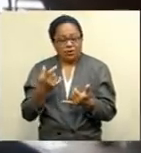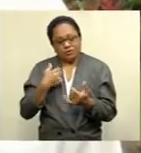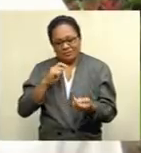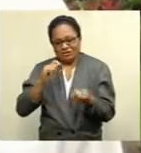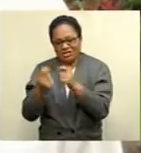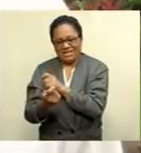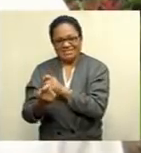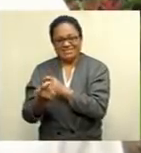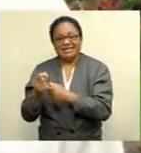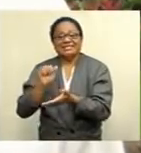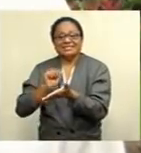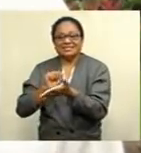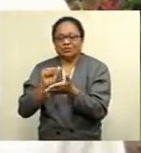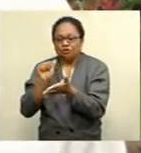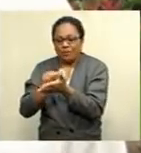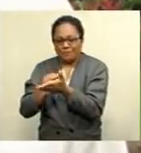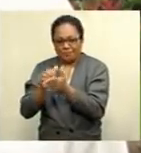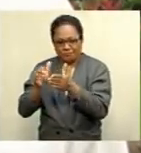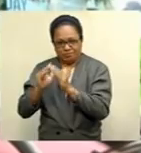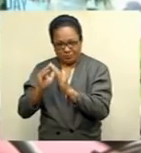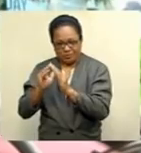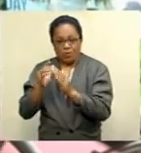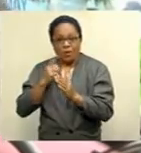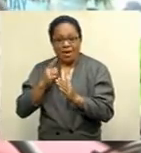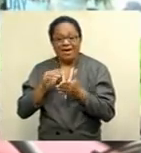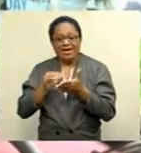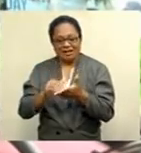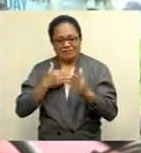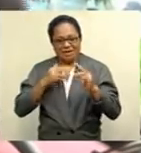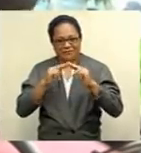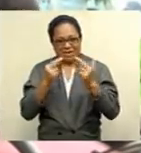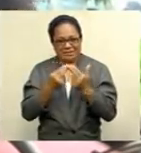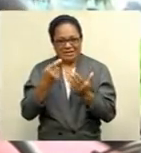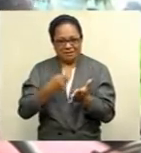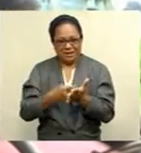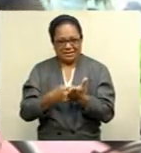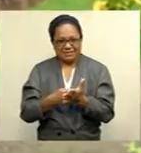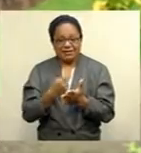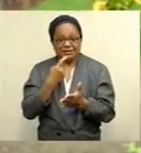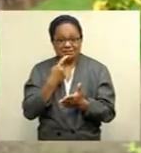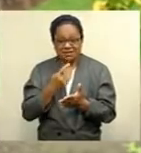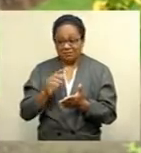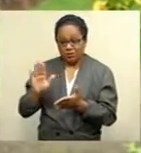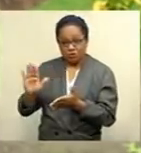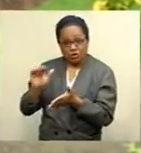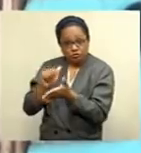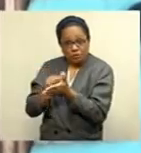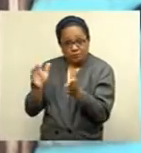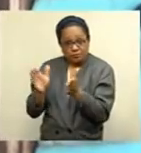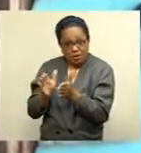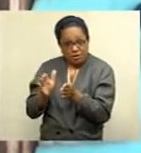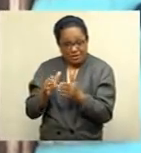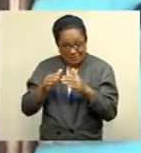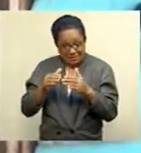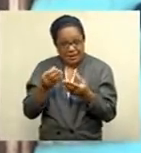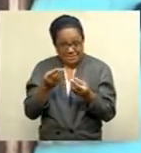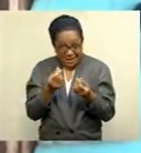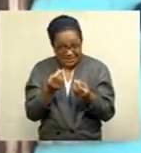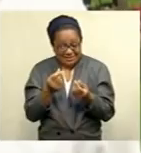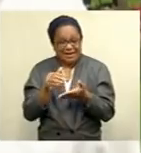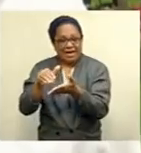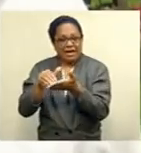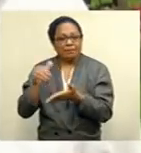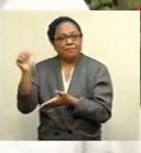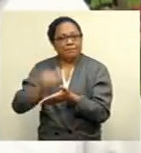business to help in my family's daily living. Rokolo says his canteen has enabled him to buy a fishing boat and a motor